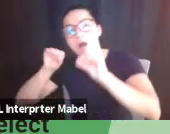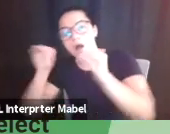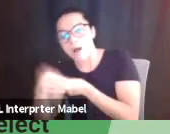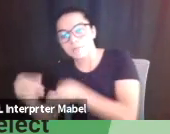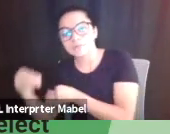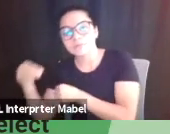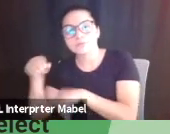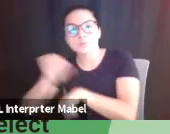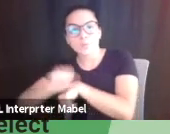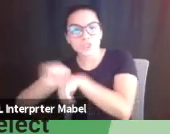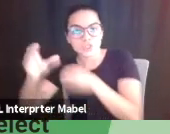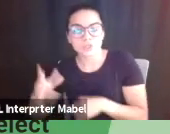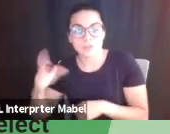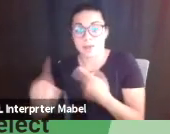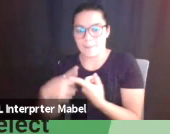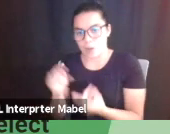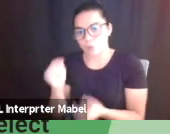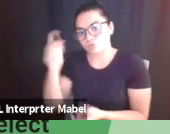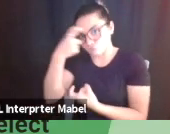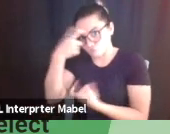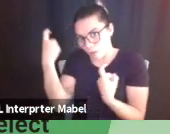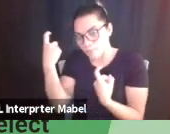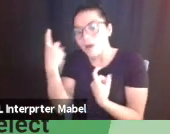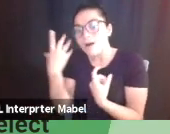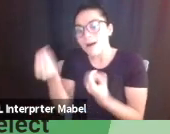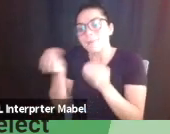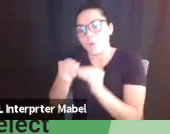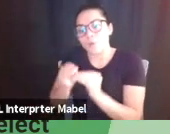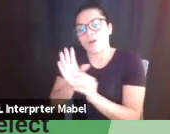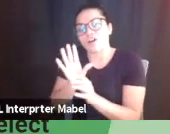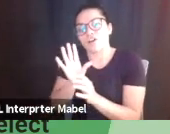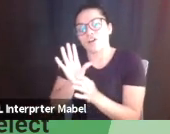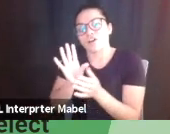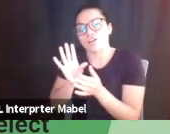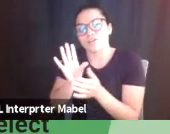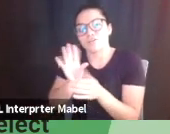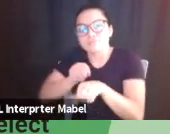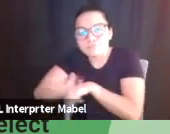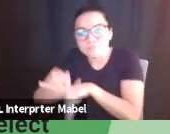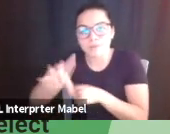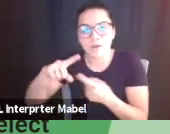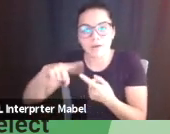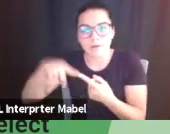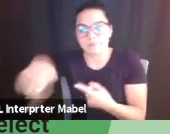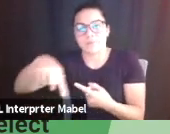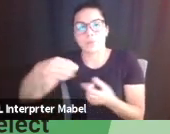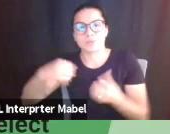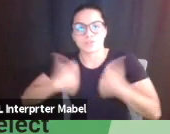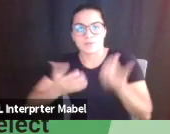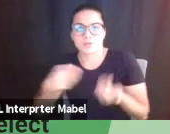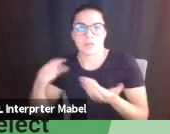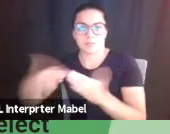agencies on trauma and the broad range of impacts of sexual violence on survivors, families, and communities.